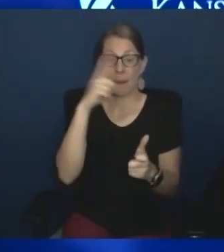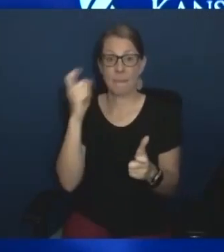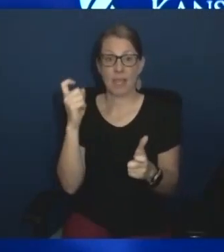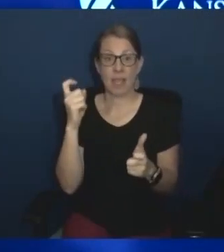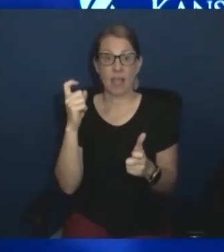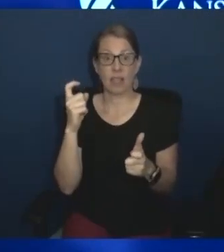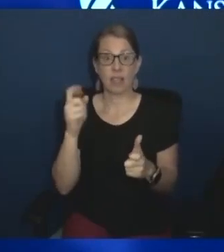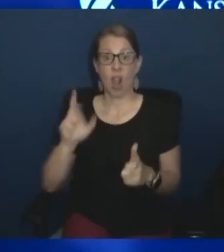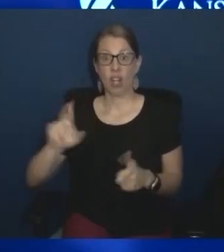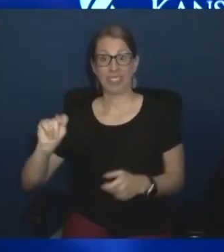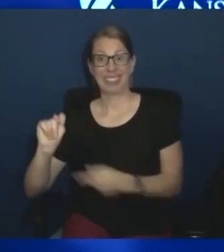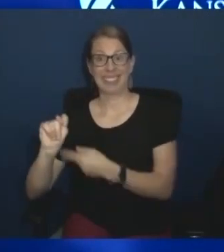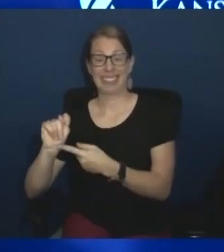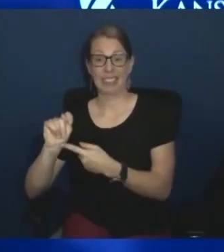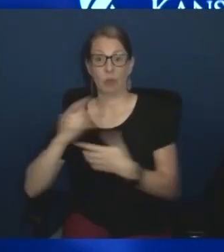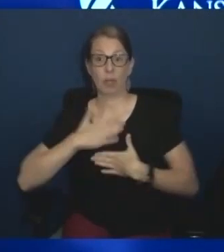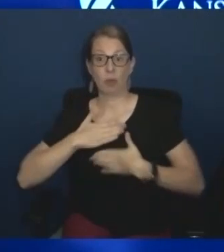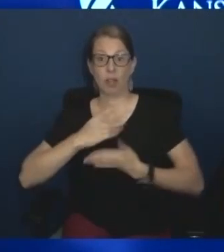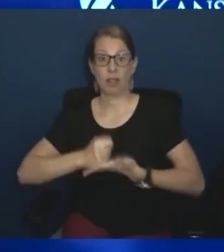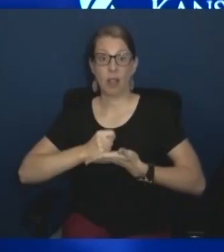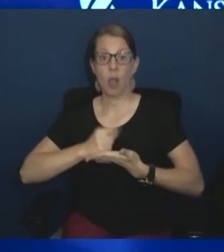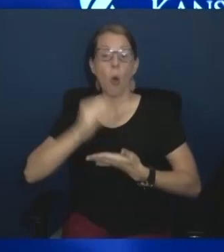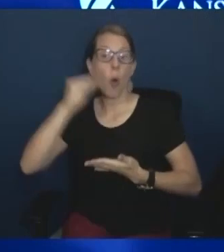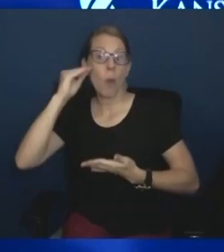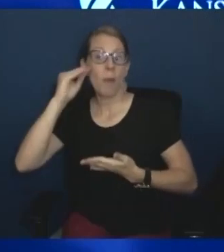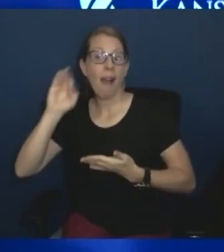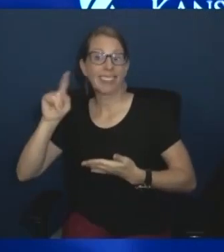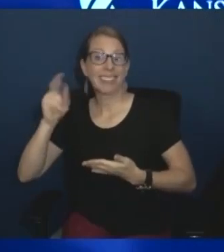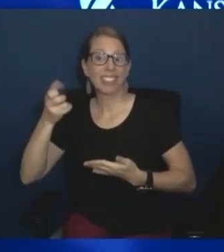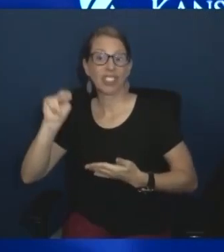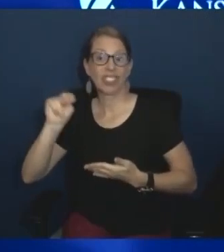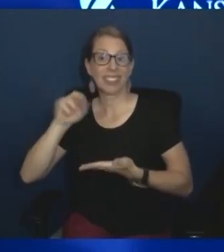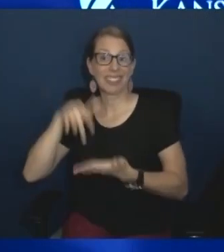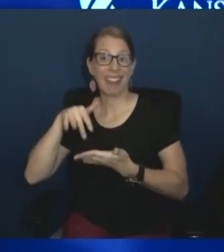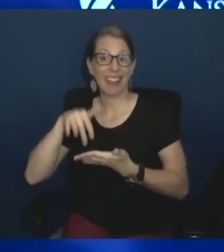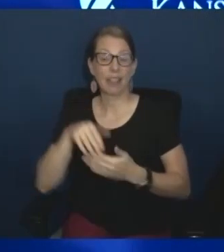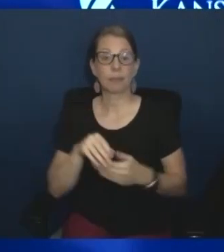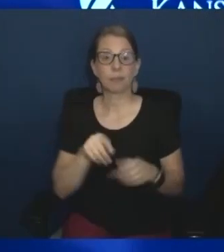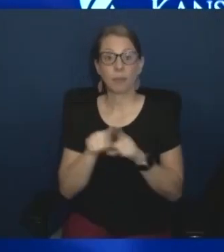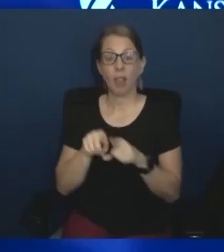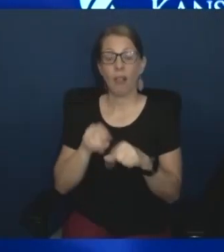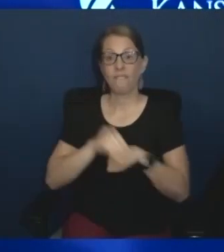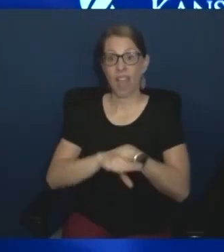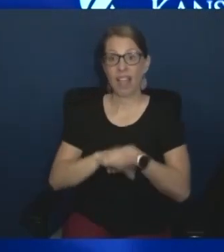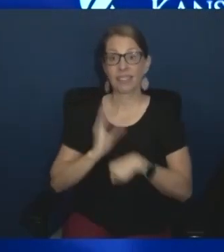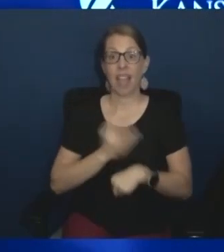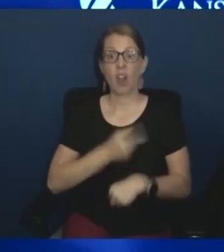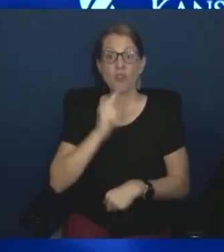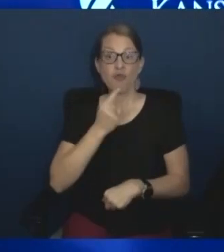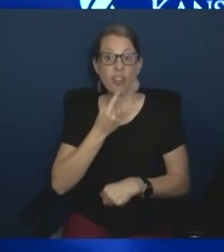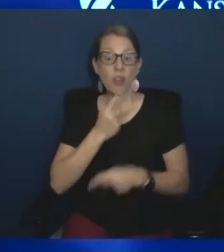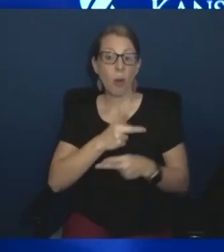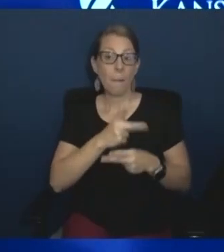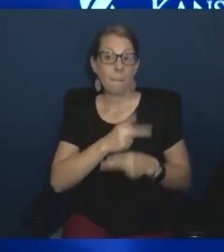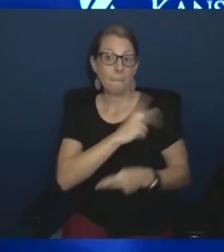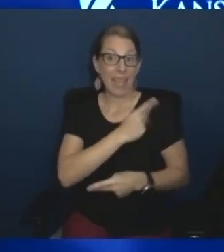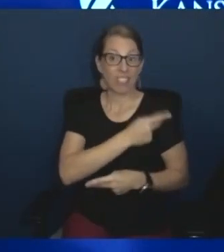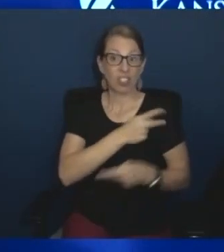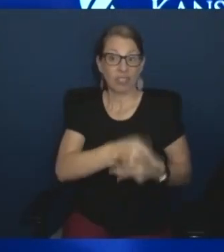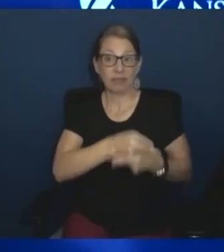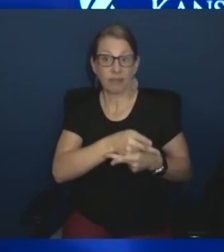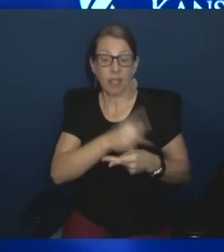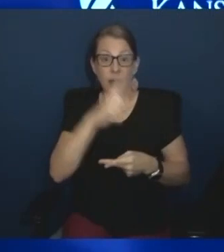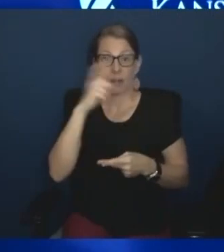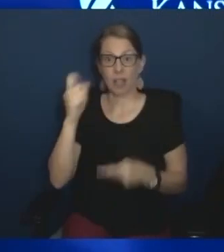for home oxygen. It also affects our critical patients because you need an RT to